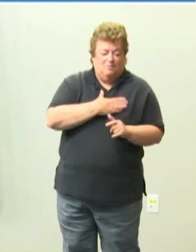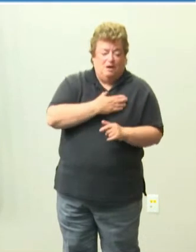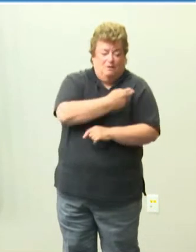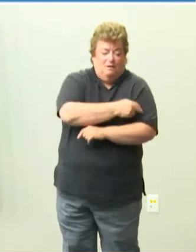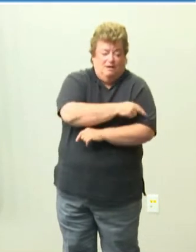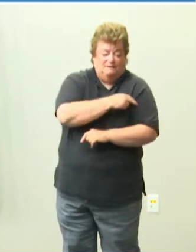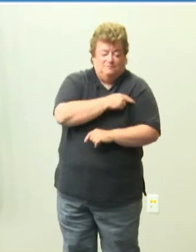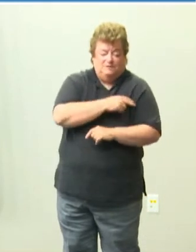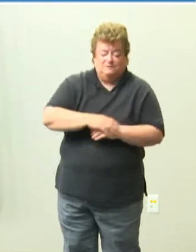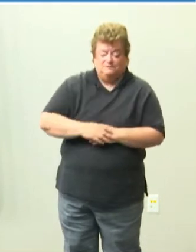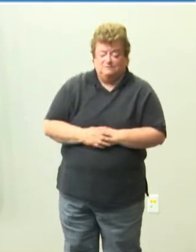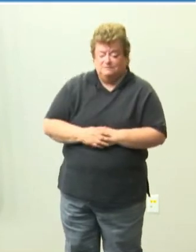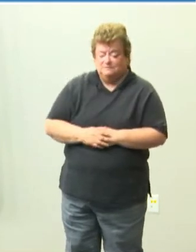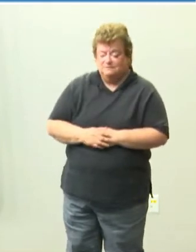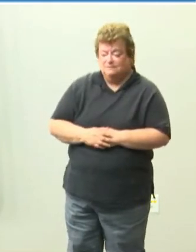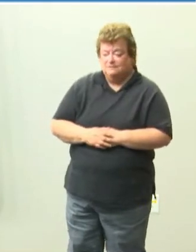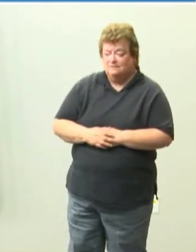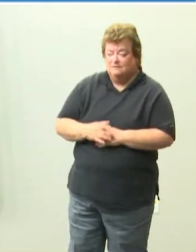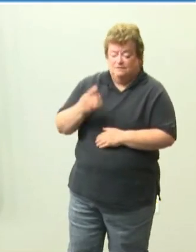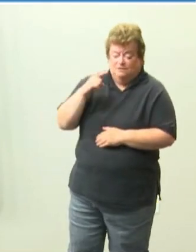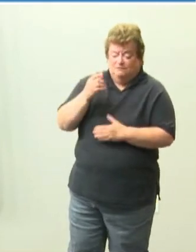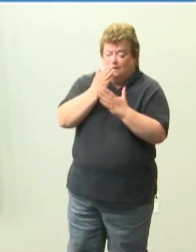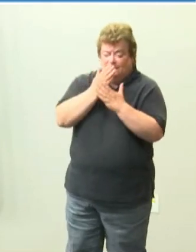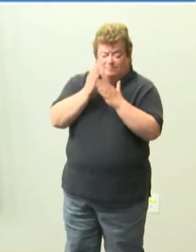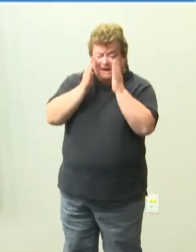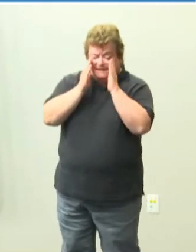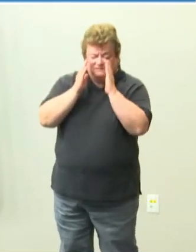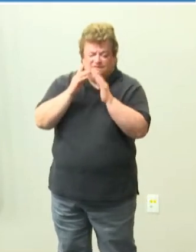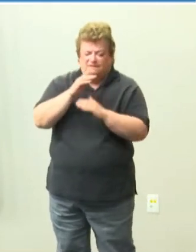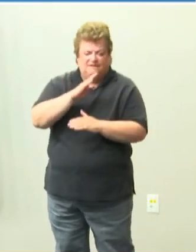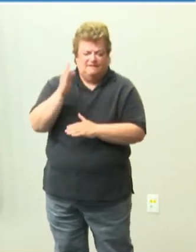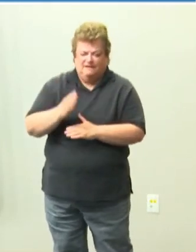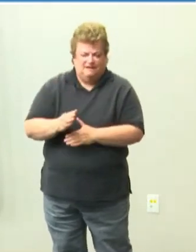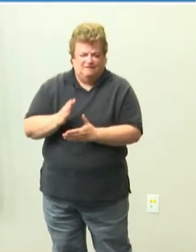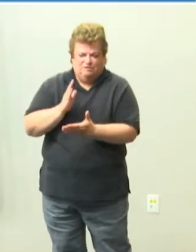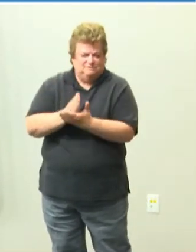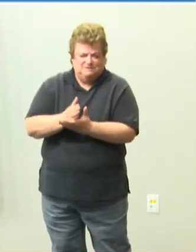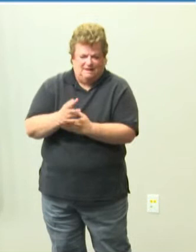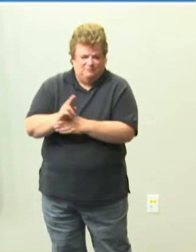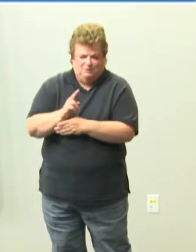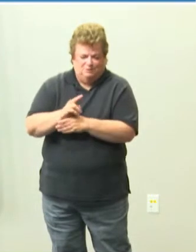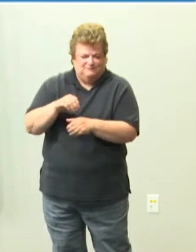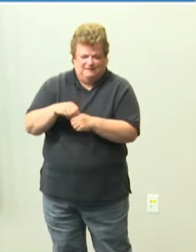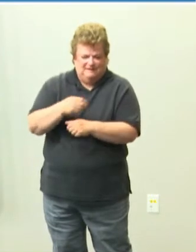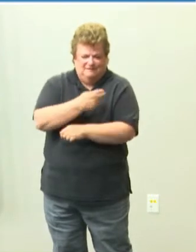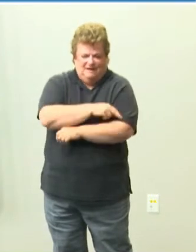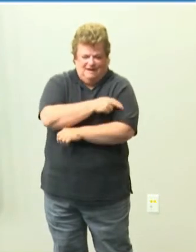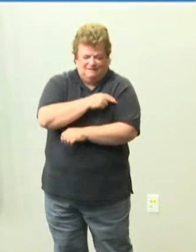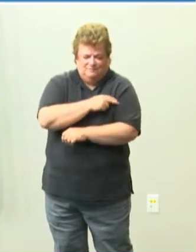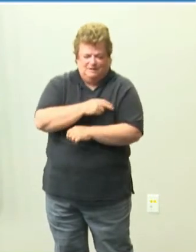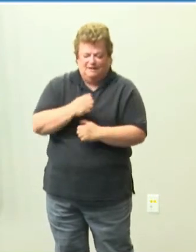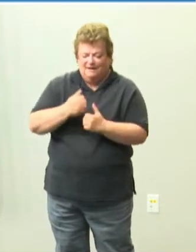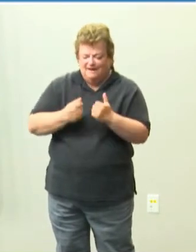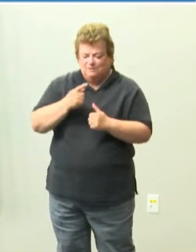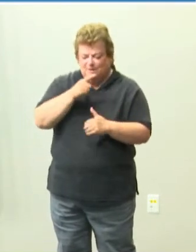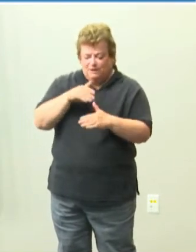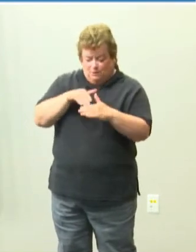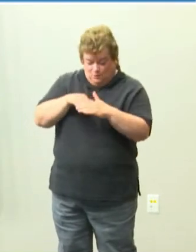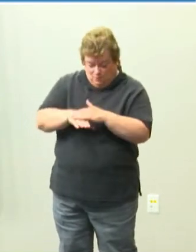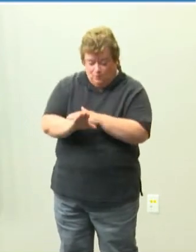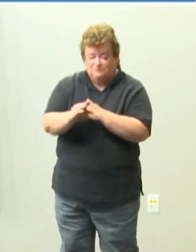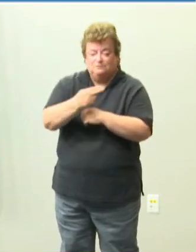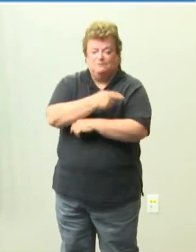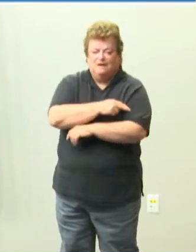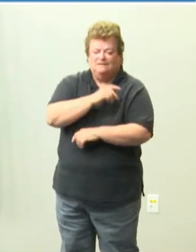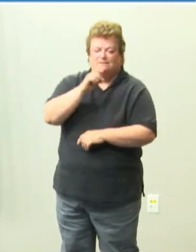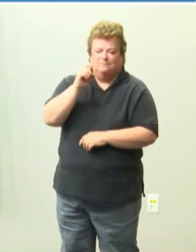When it comes to masks, they of course have never gone away in our hospitals. Everyone who sets foot in our facilities is required to wear